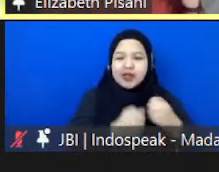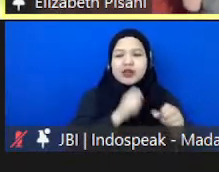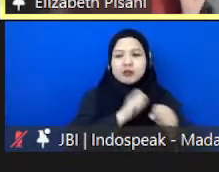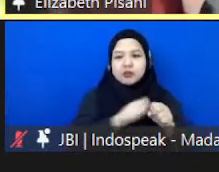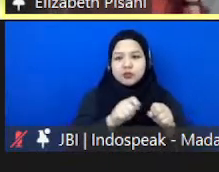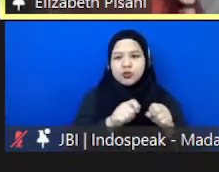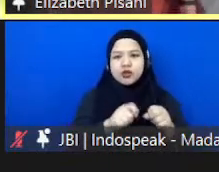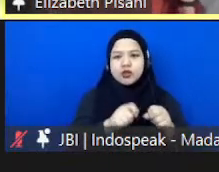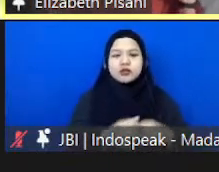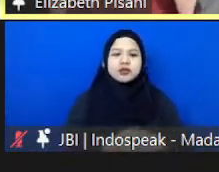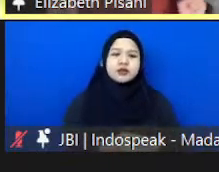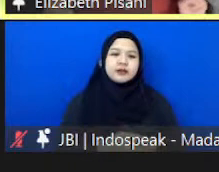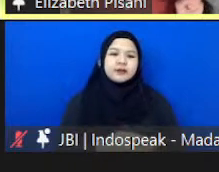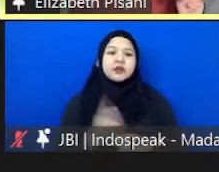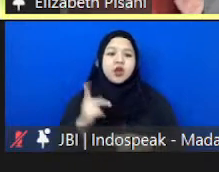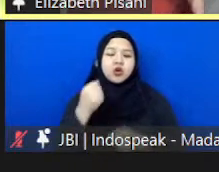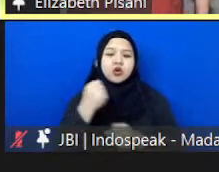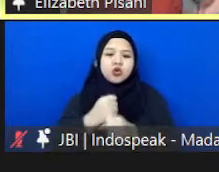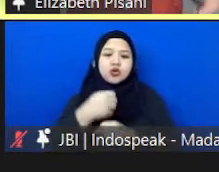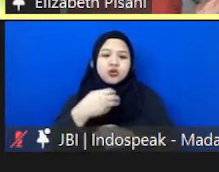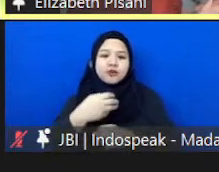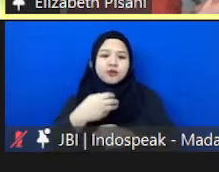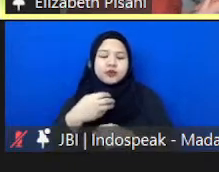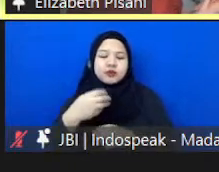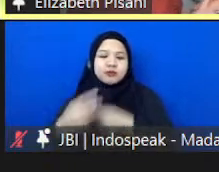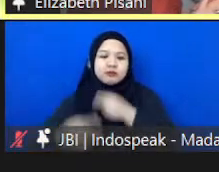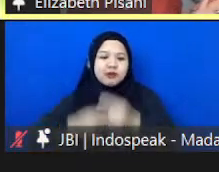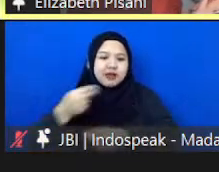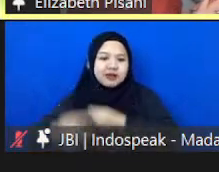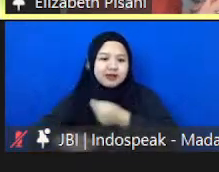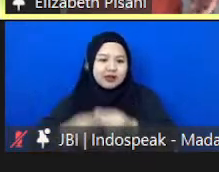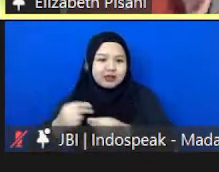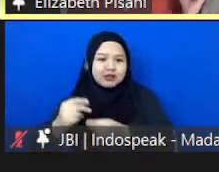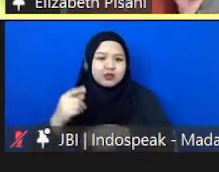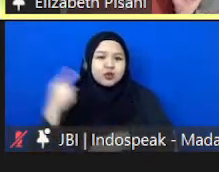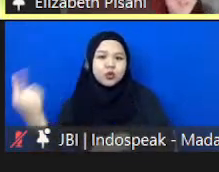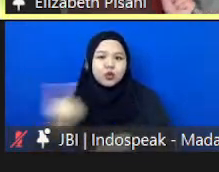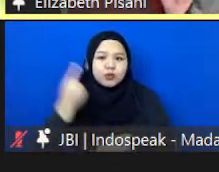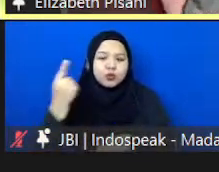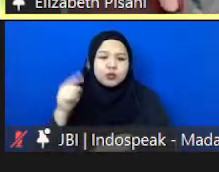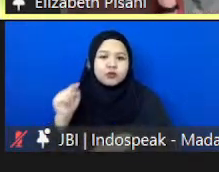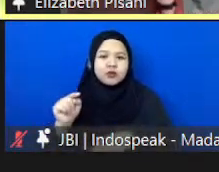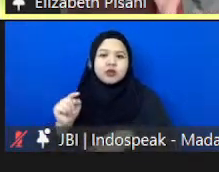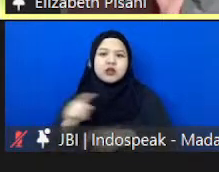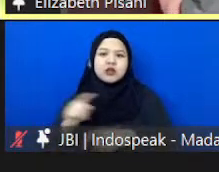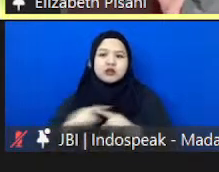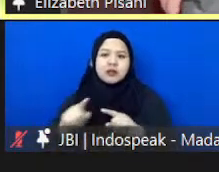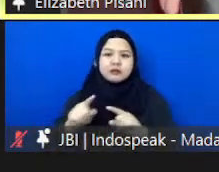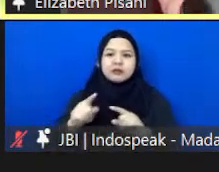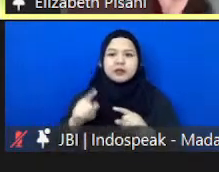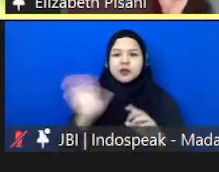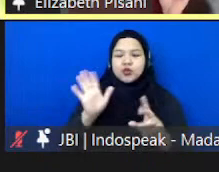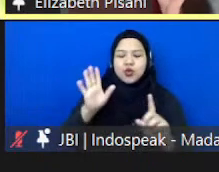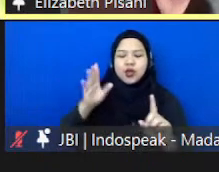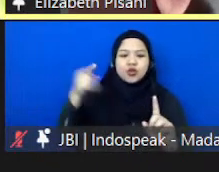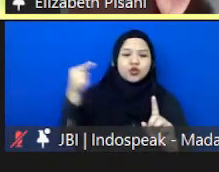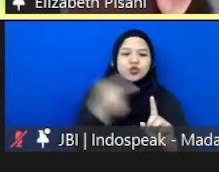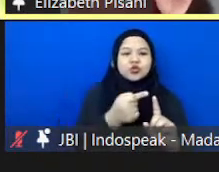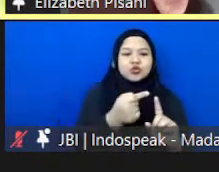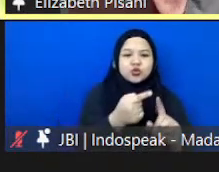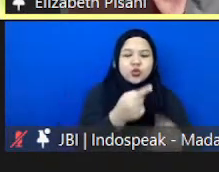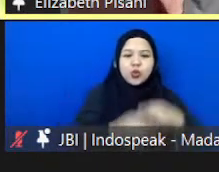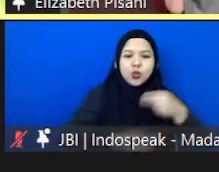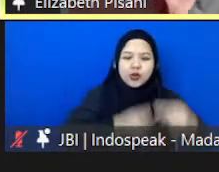regular. The regular market is the non-JKN market. So now the other people who are in this business to